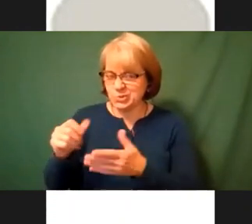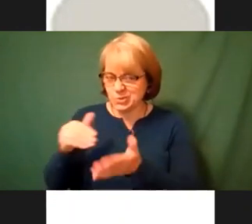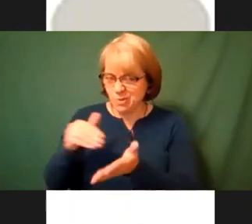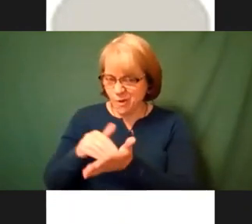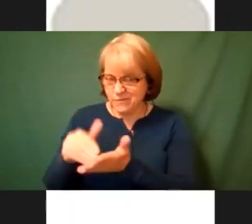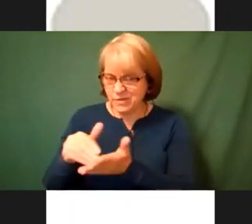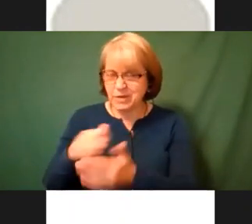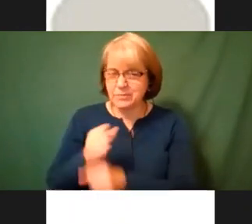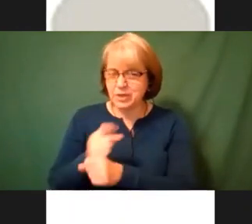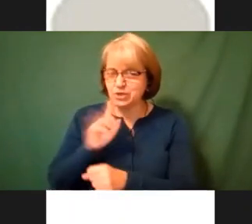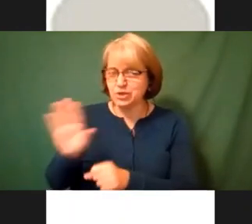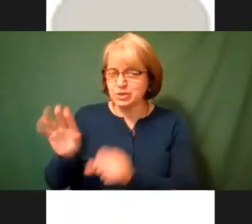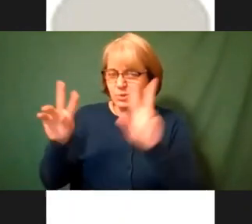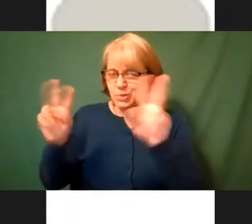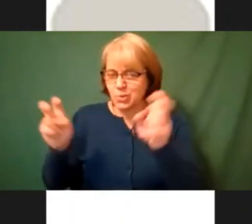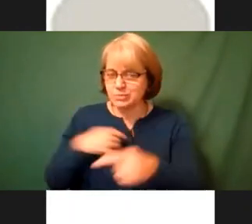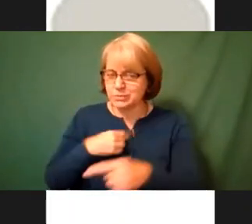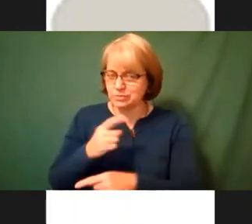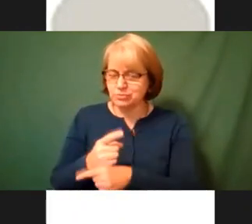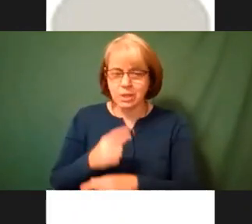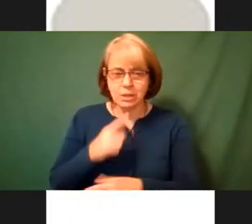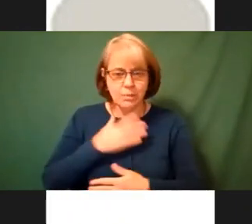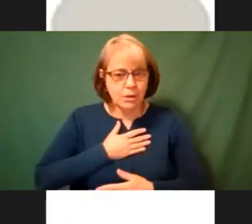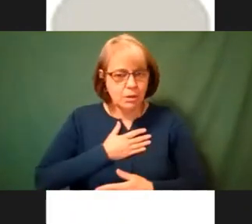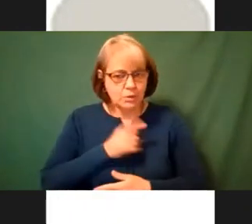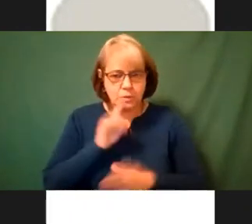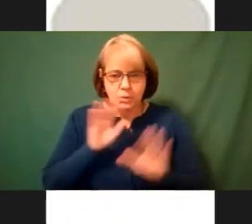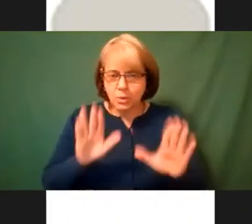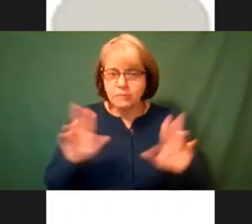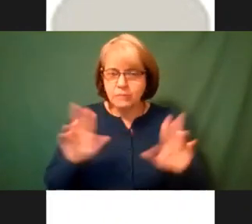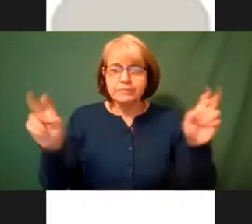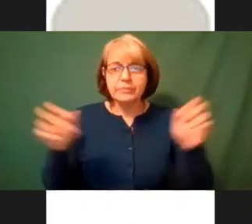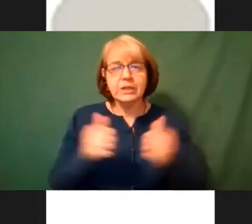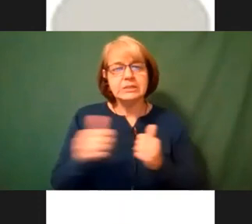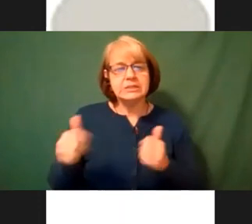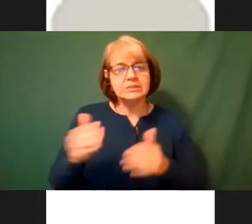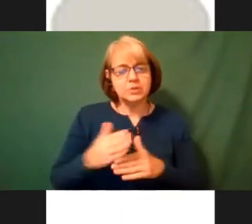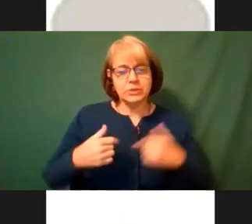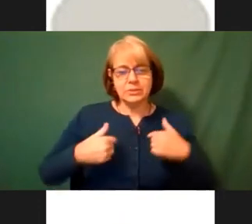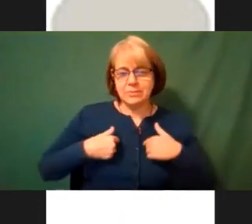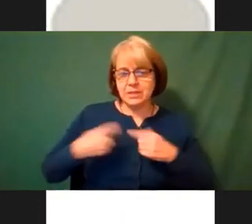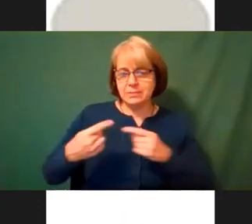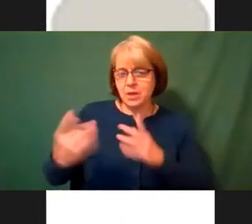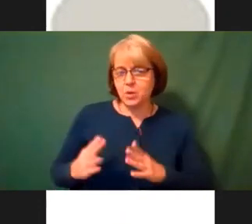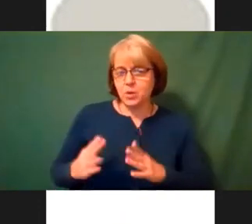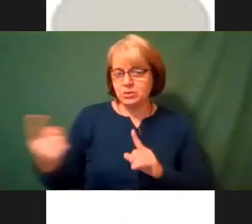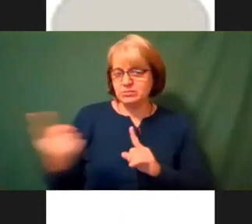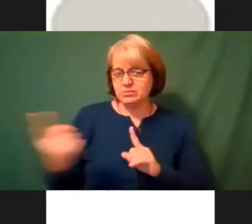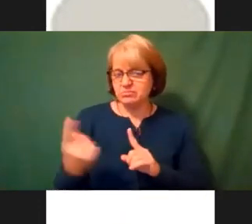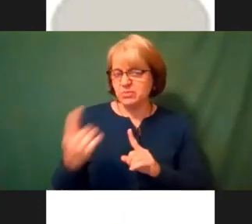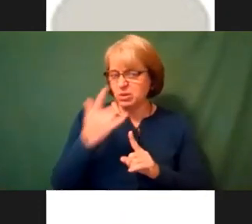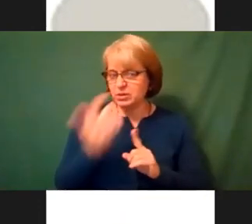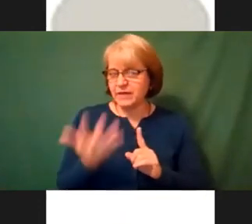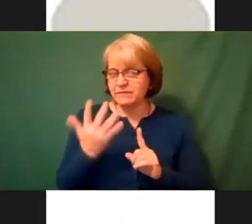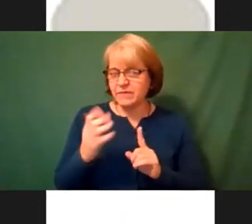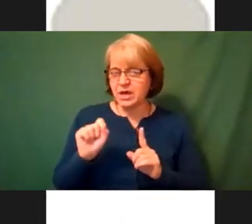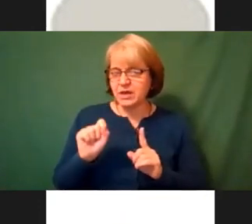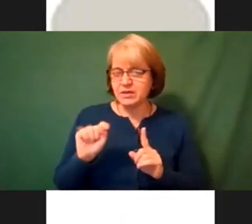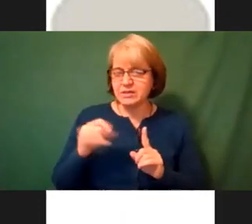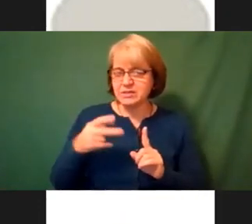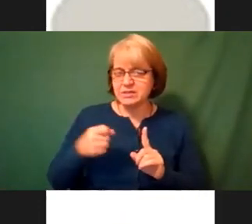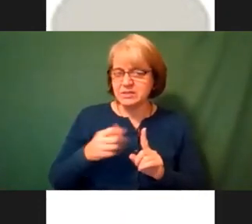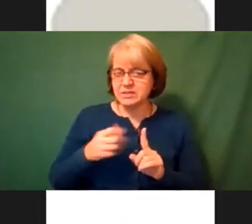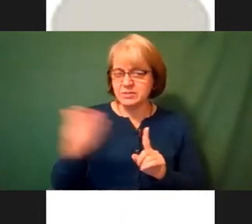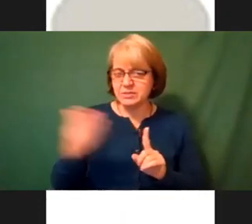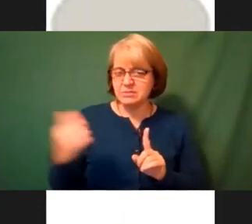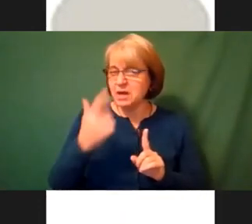get it right, because I went, oh my God. He said, if the distance between my opponent and me is 5 steps, I don't mind taking